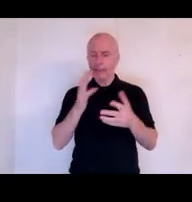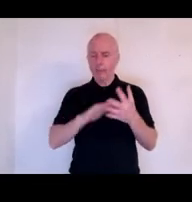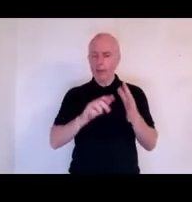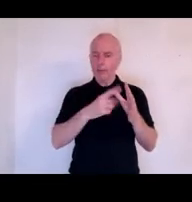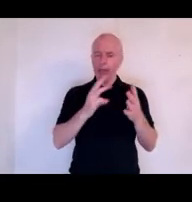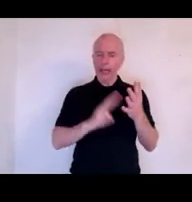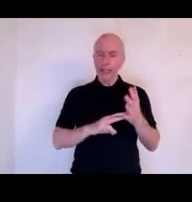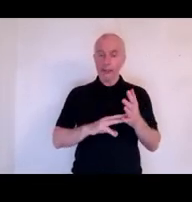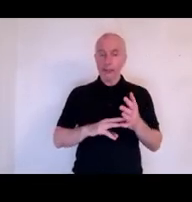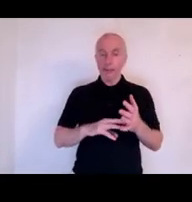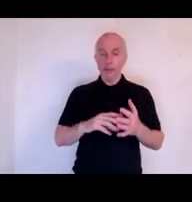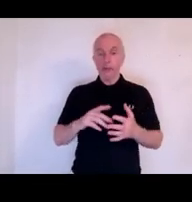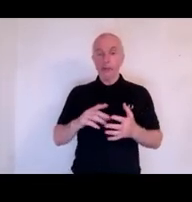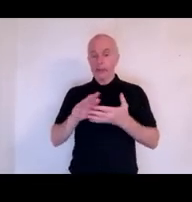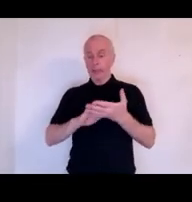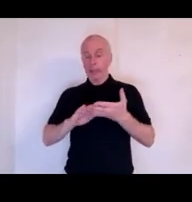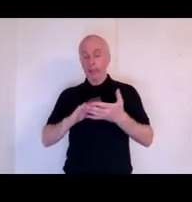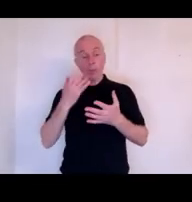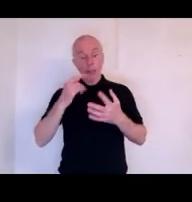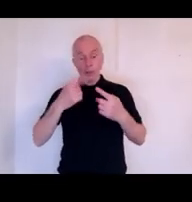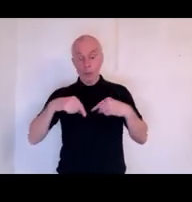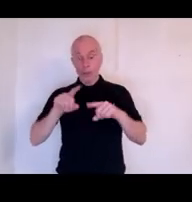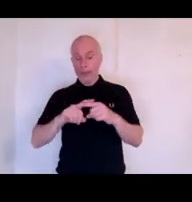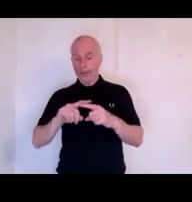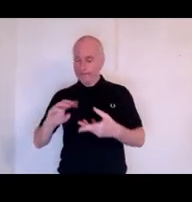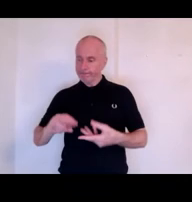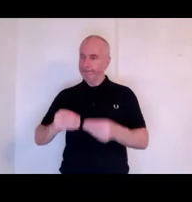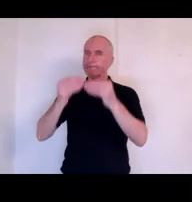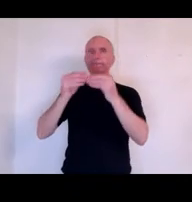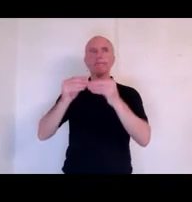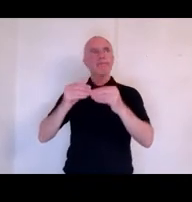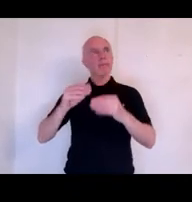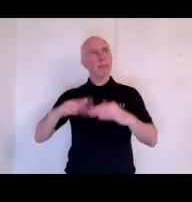when we design and build, in our case, reactors.